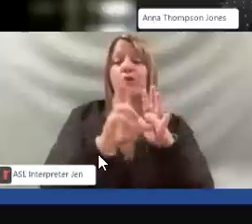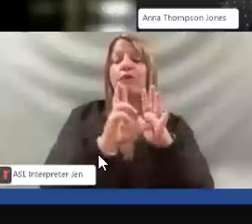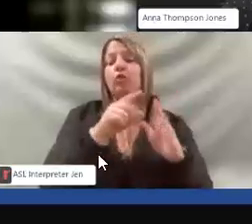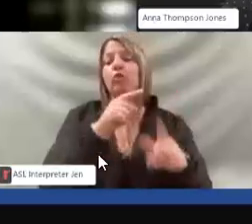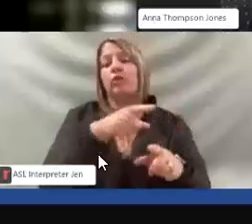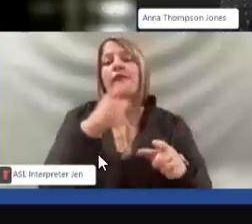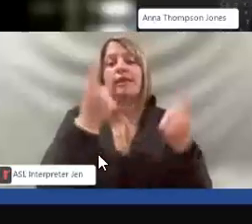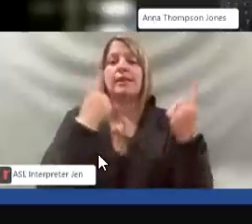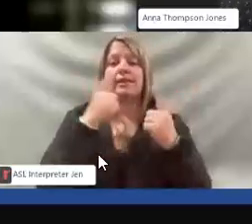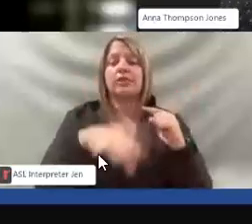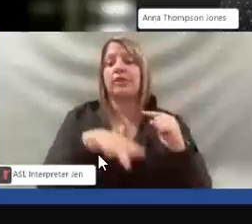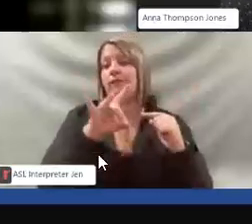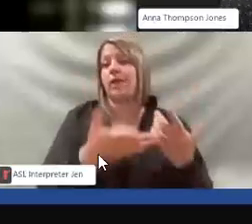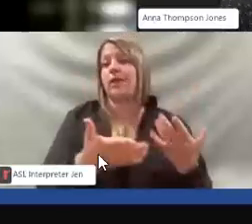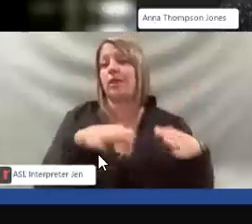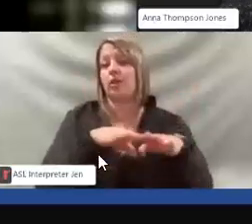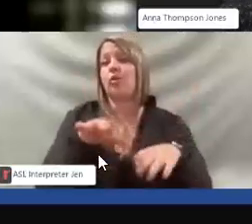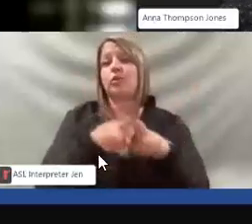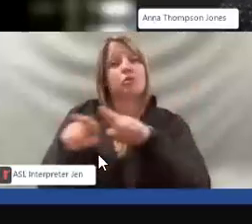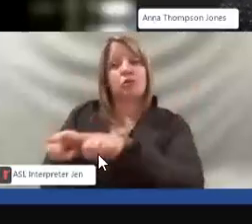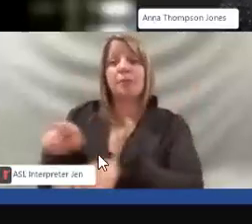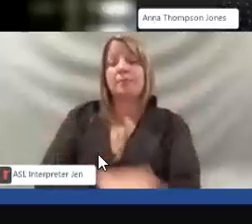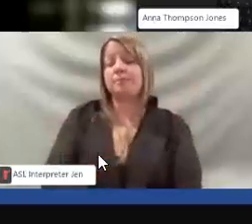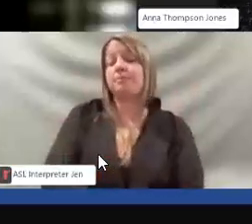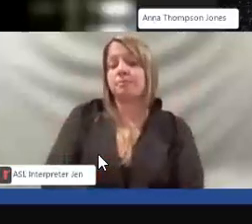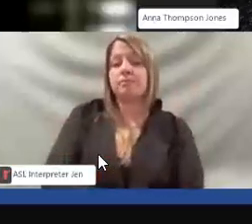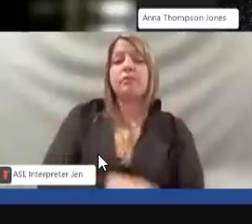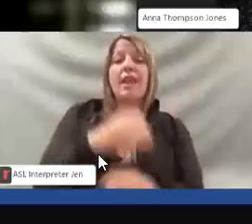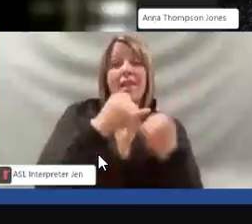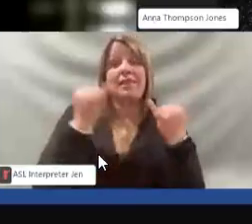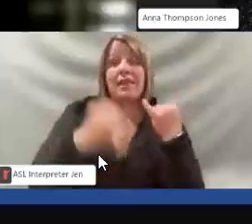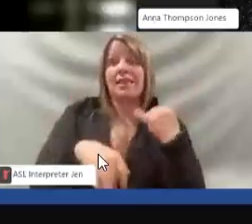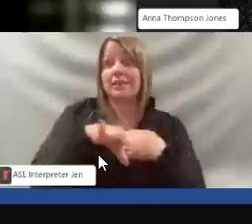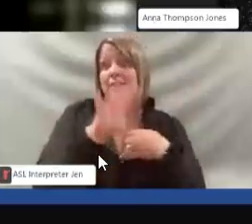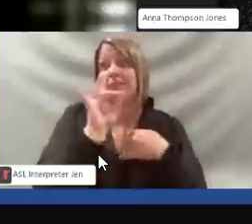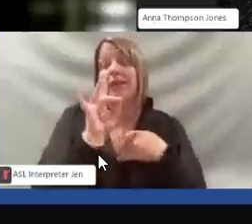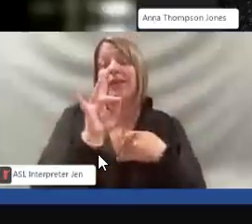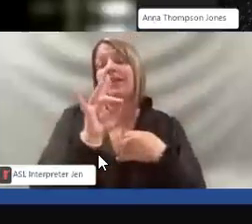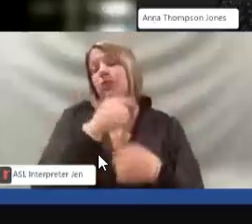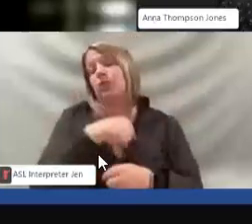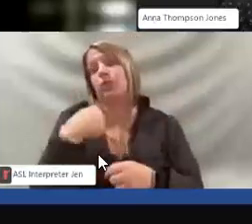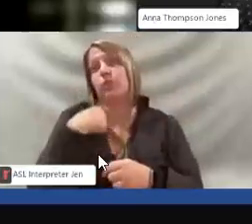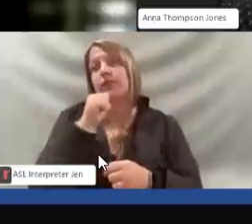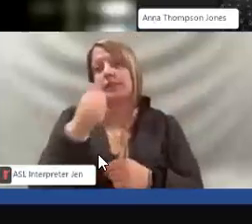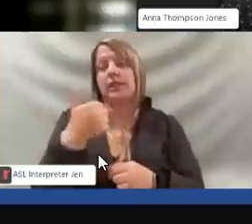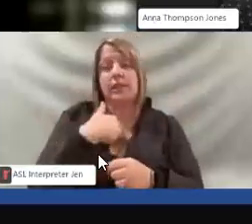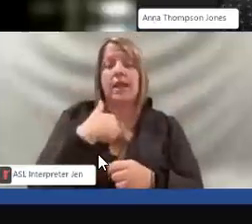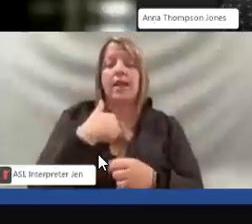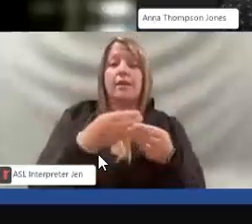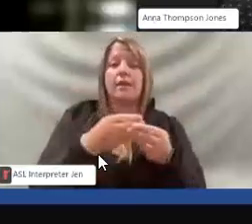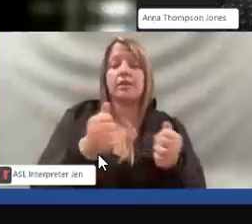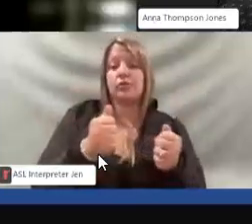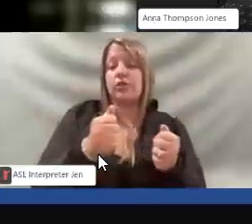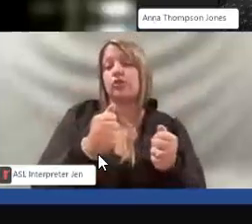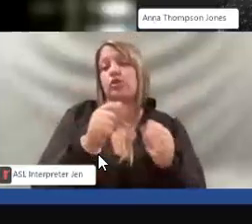they consider that finding closed as well. And then the last finding is that we did not have a dispute resolution